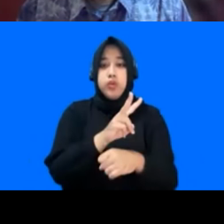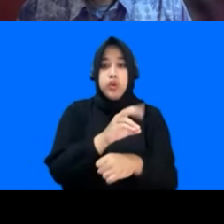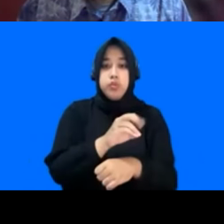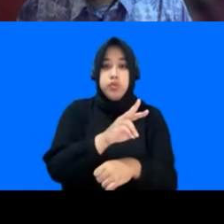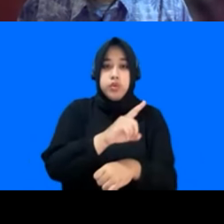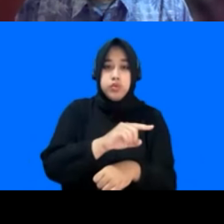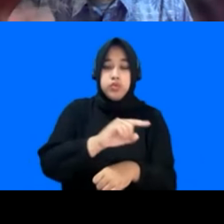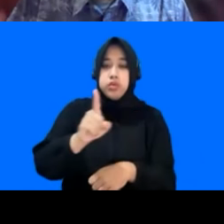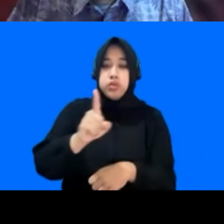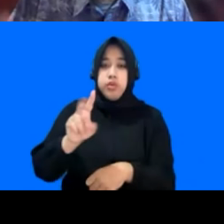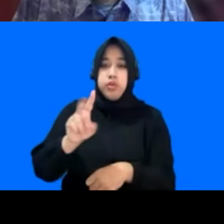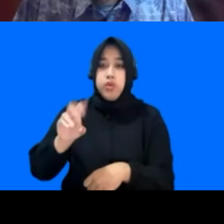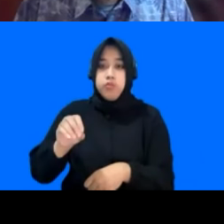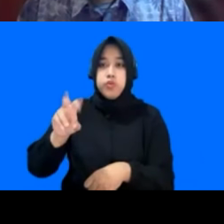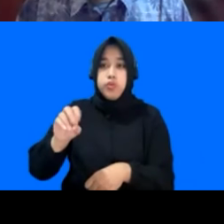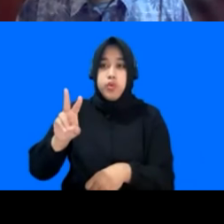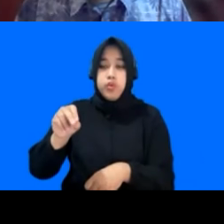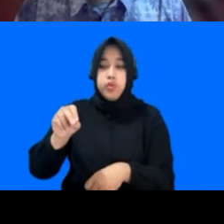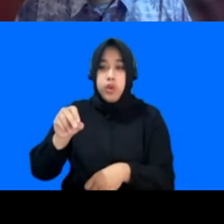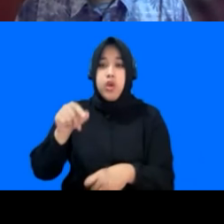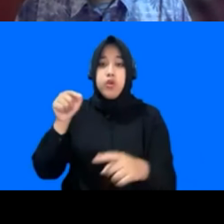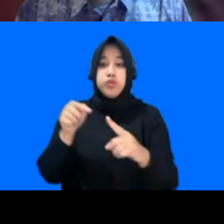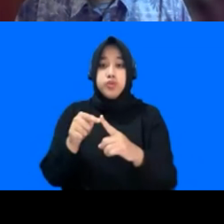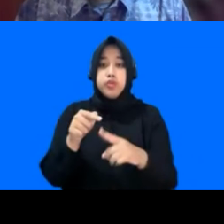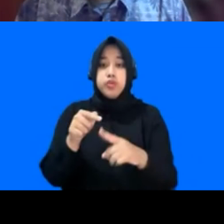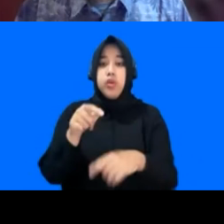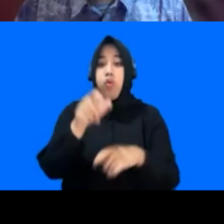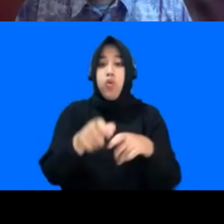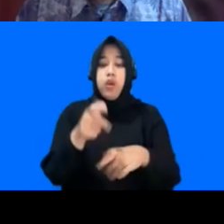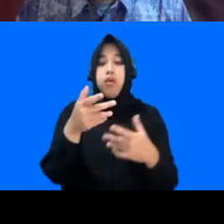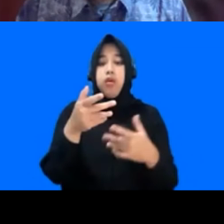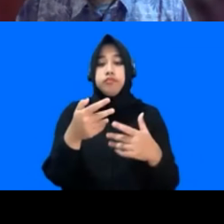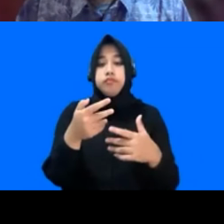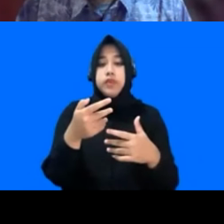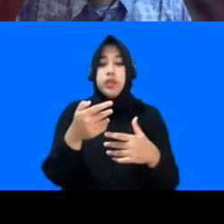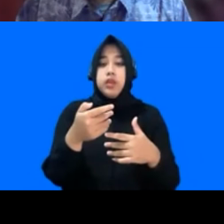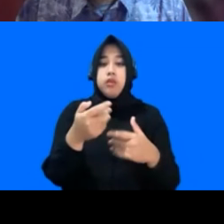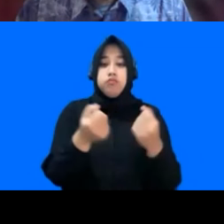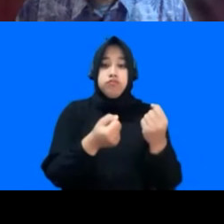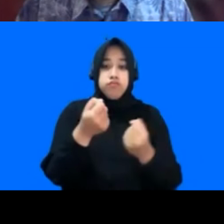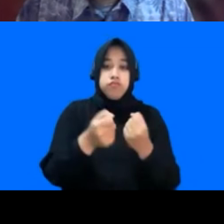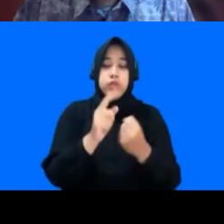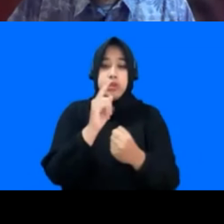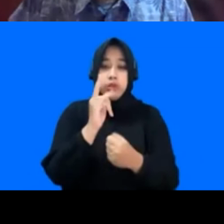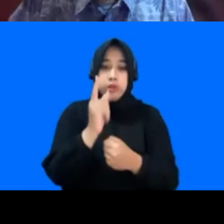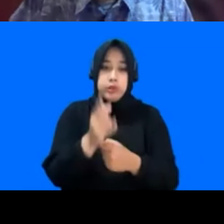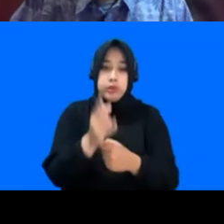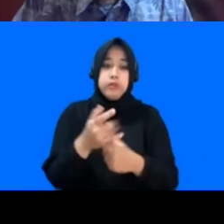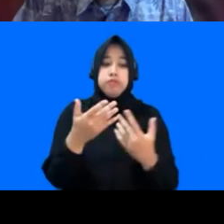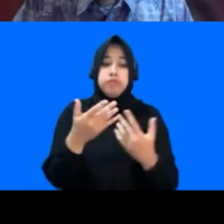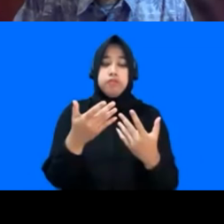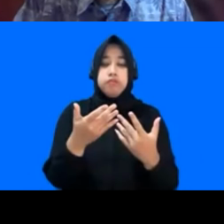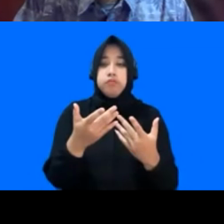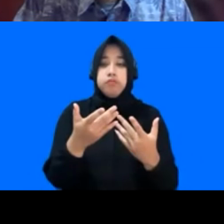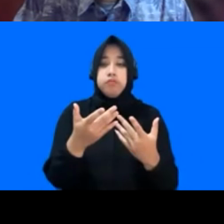operators to maintain their services despite difficult conditions on the